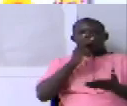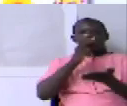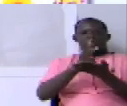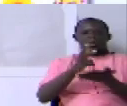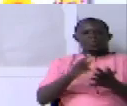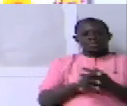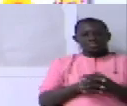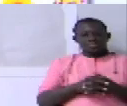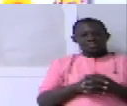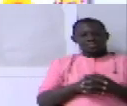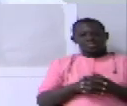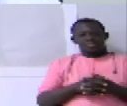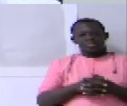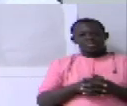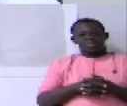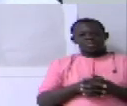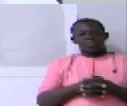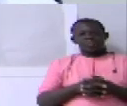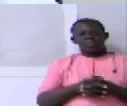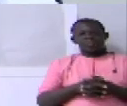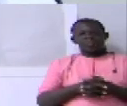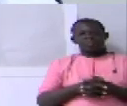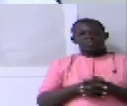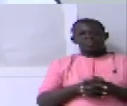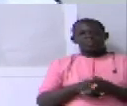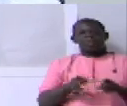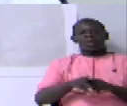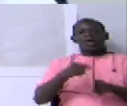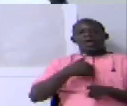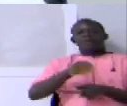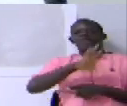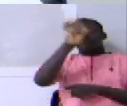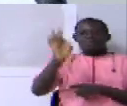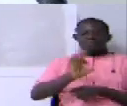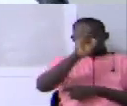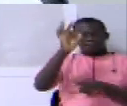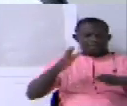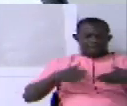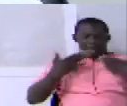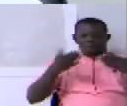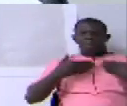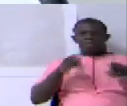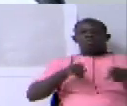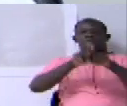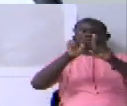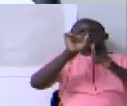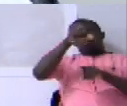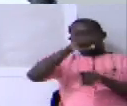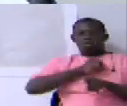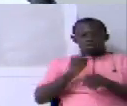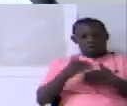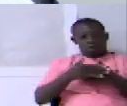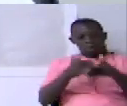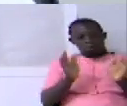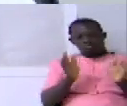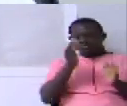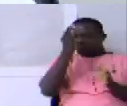sedo. Yes, sir. I'm very much appreciative of your truthfulness. Thank